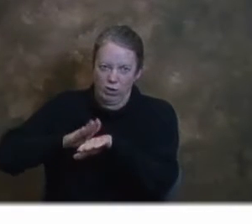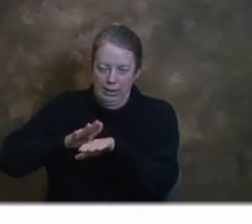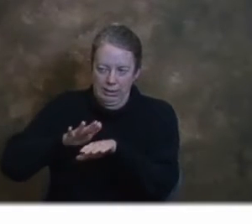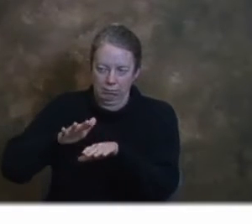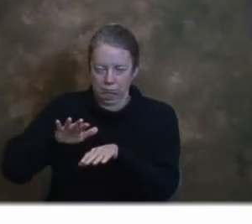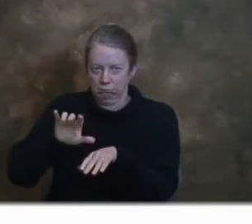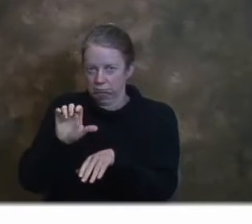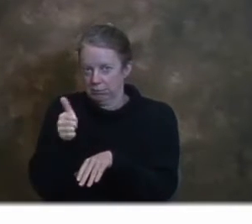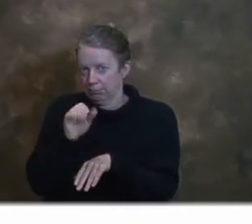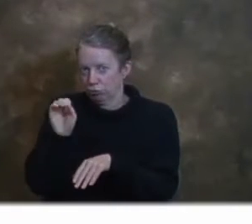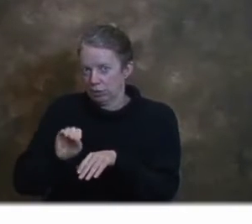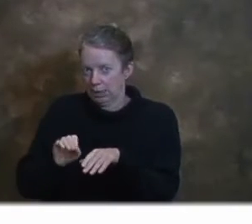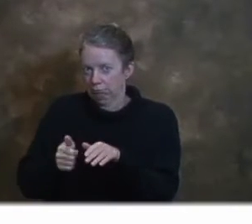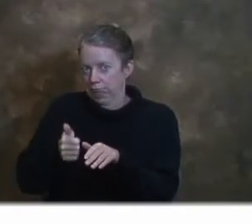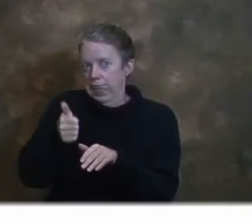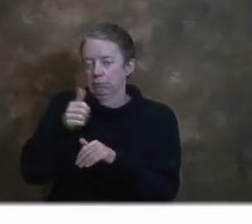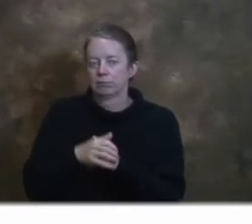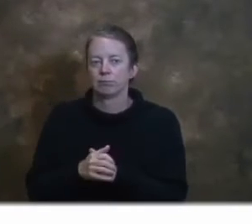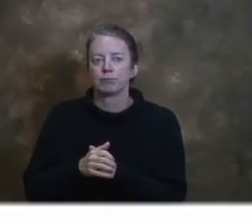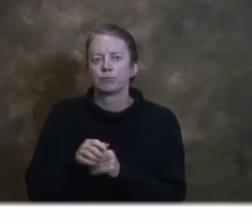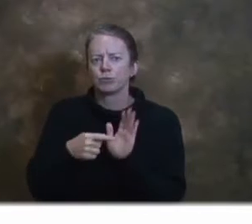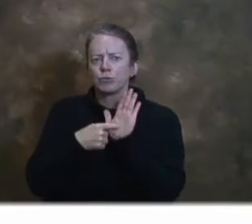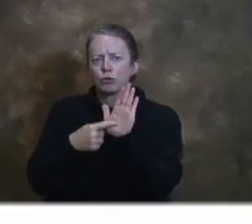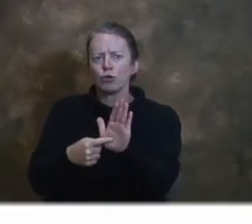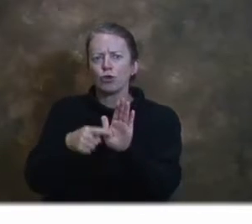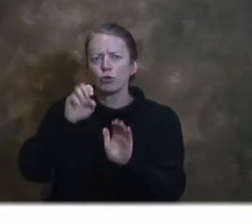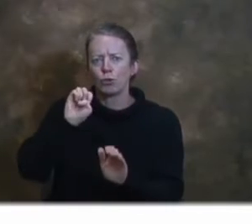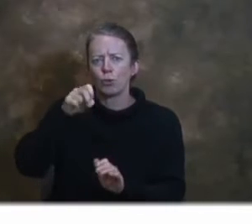I am going to show you the Epi Curve